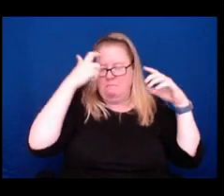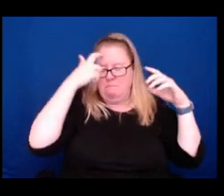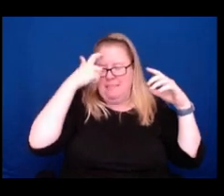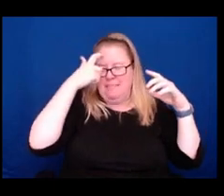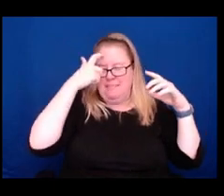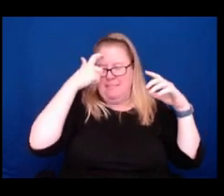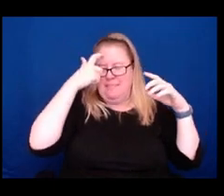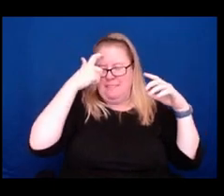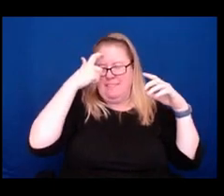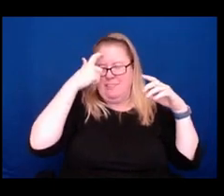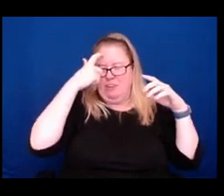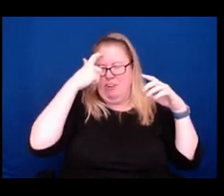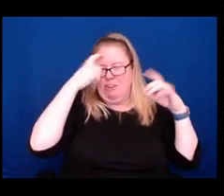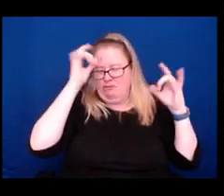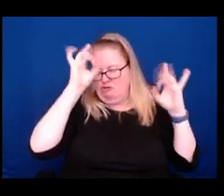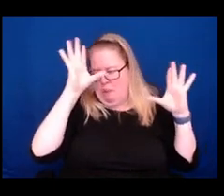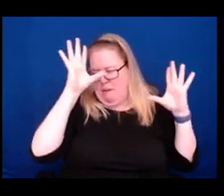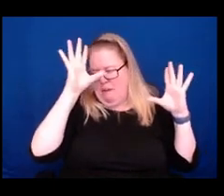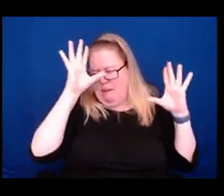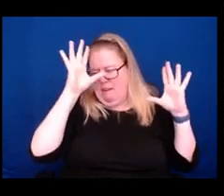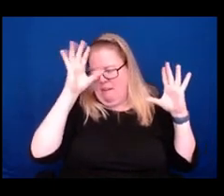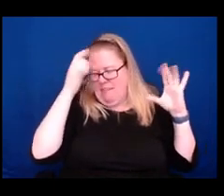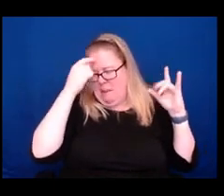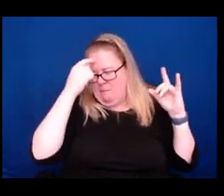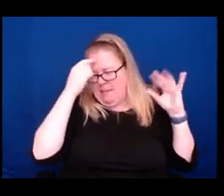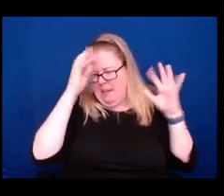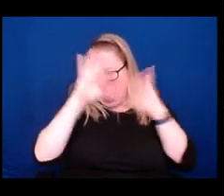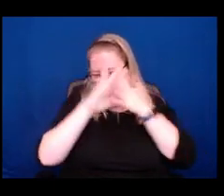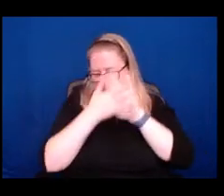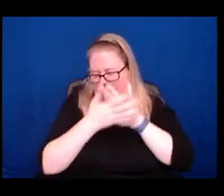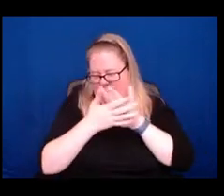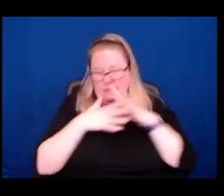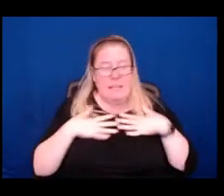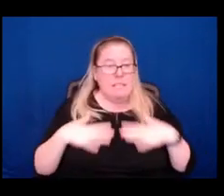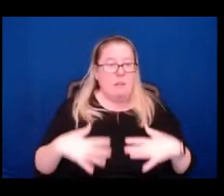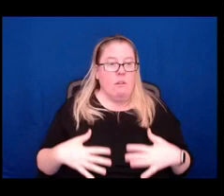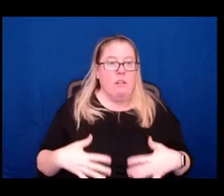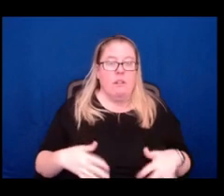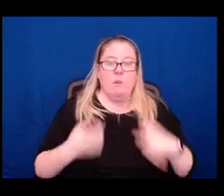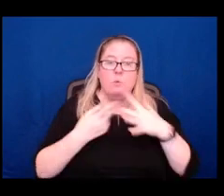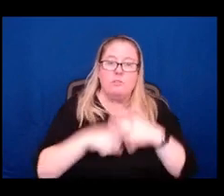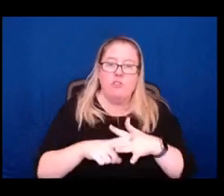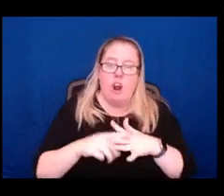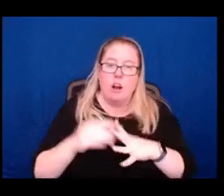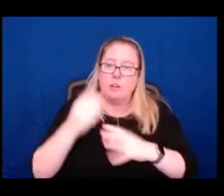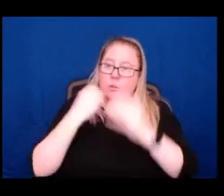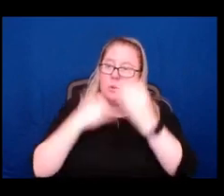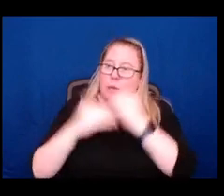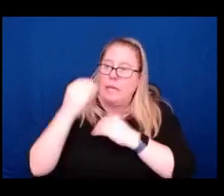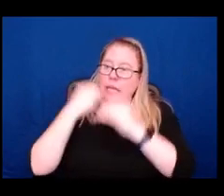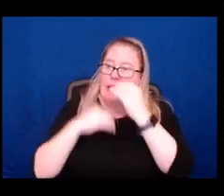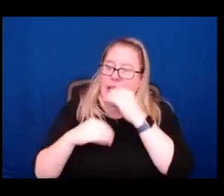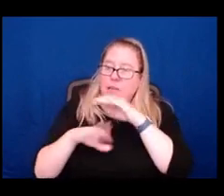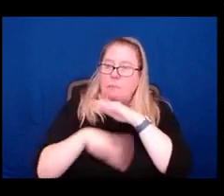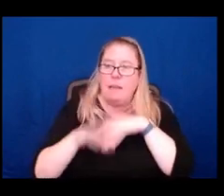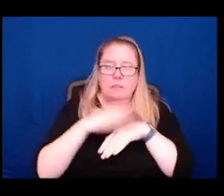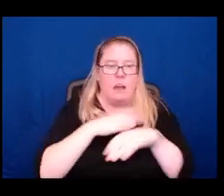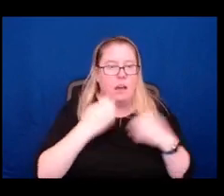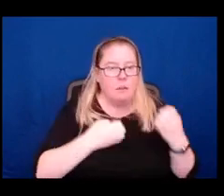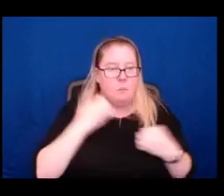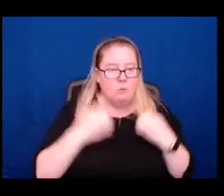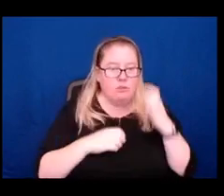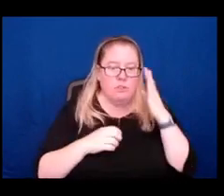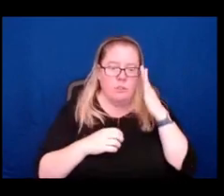we're carrying, and that mental baggage manifests physically because we'll start to eat things based on our emotions. So if